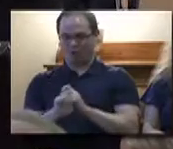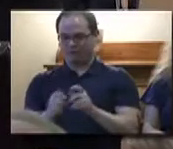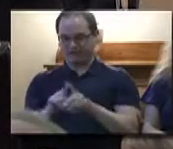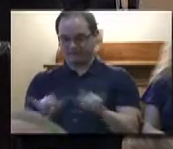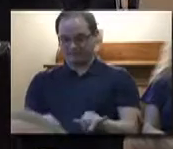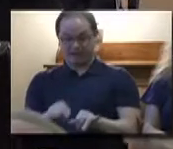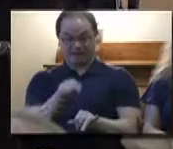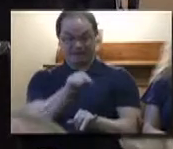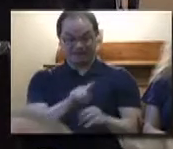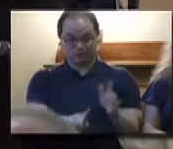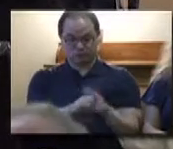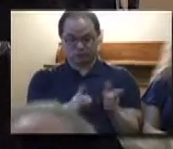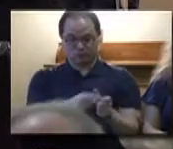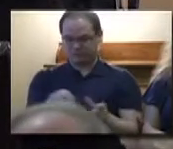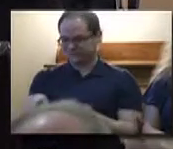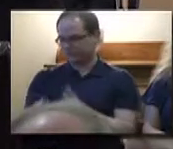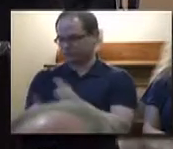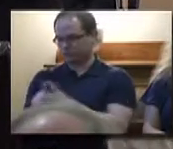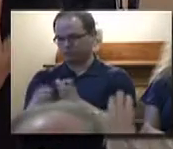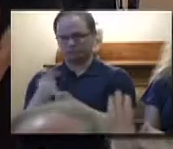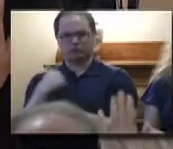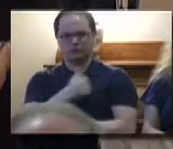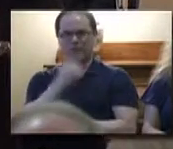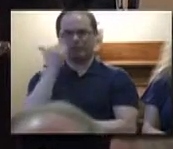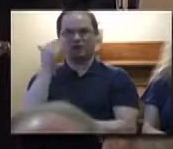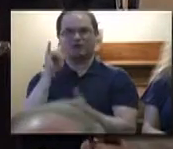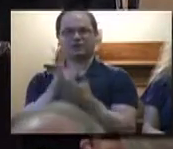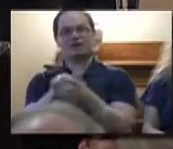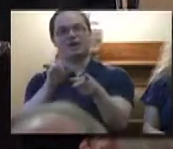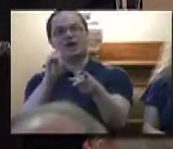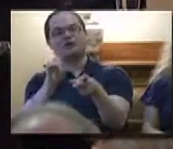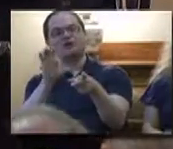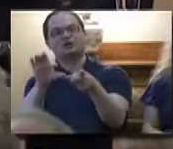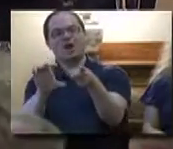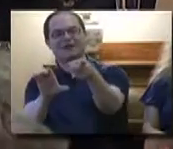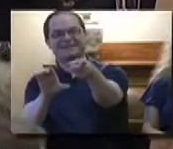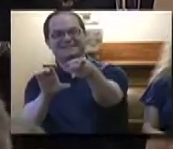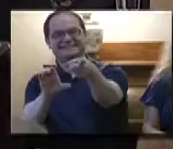have any knowledge of that? Dr. Clark,